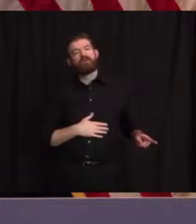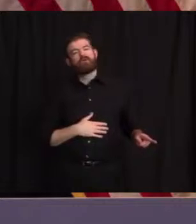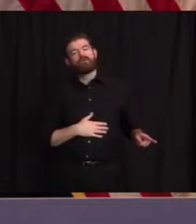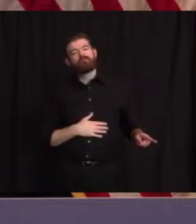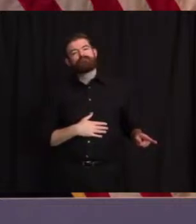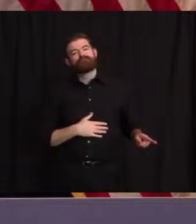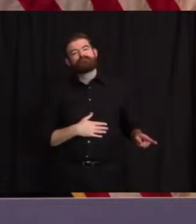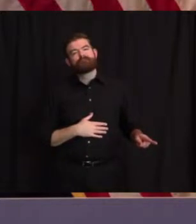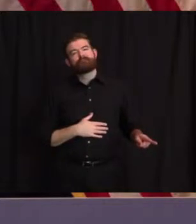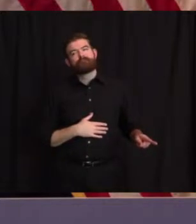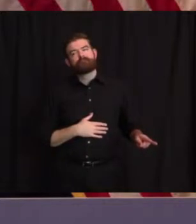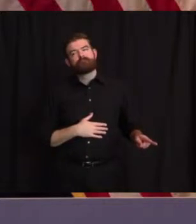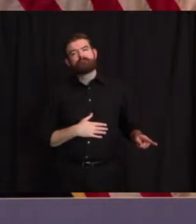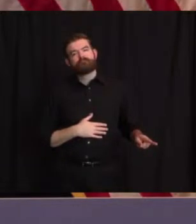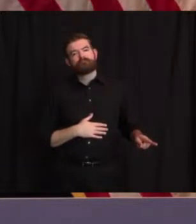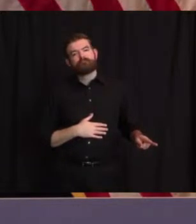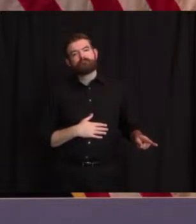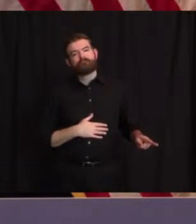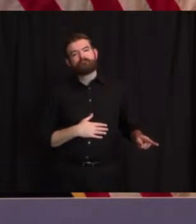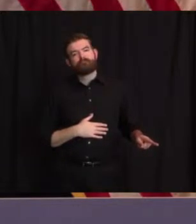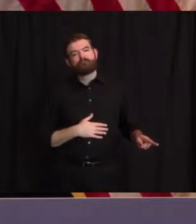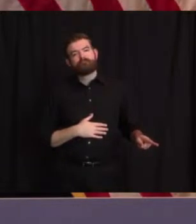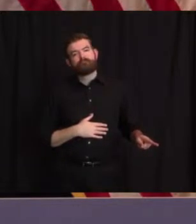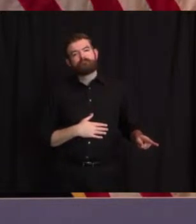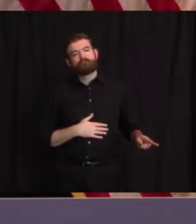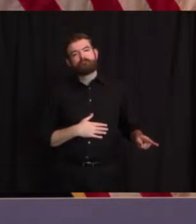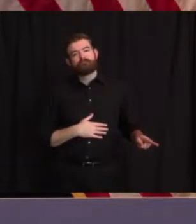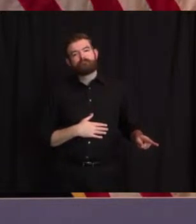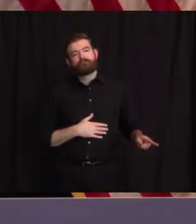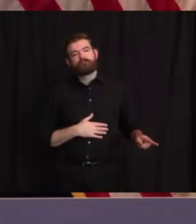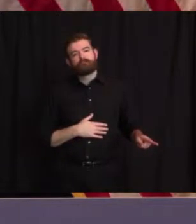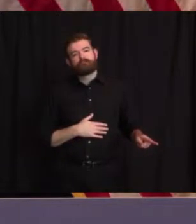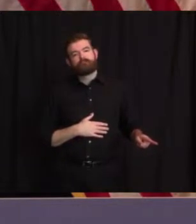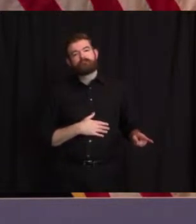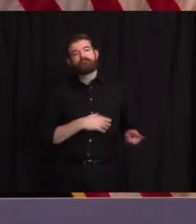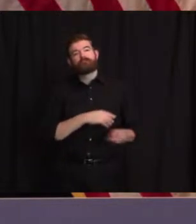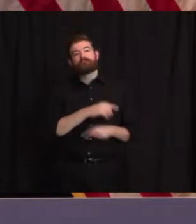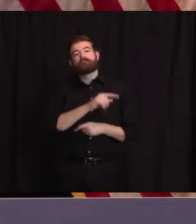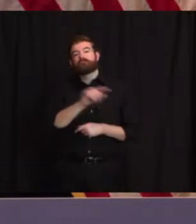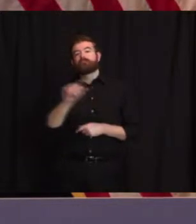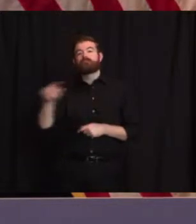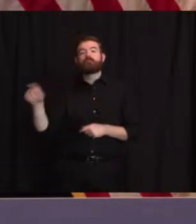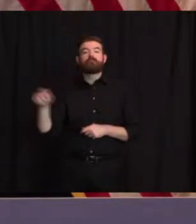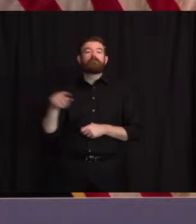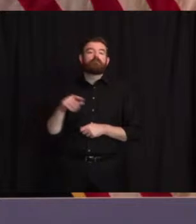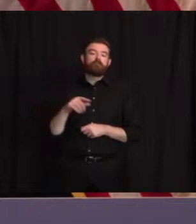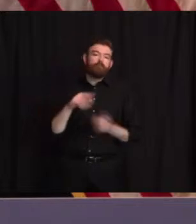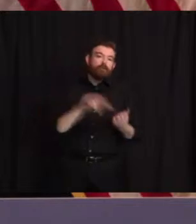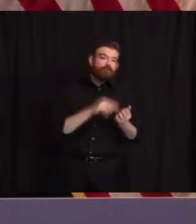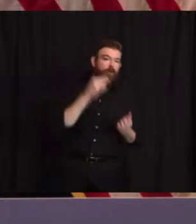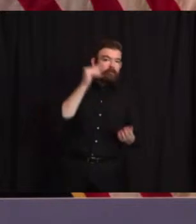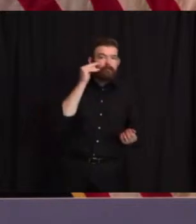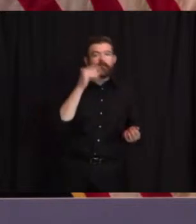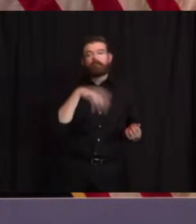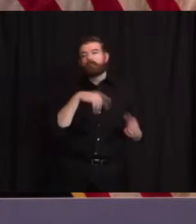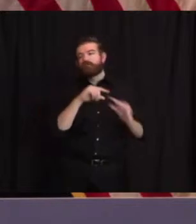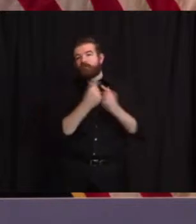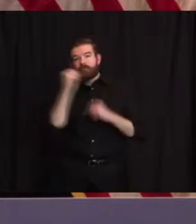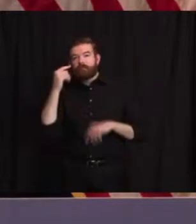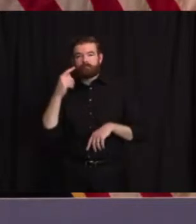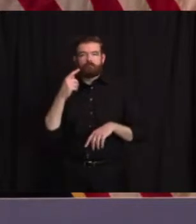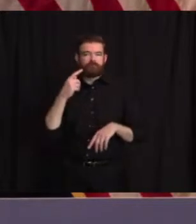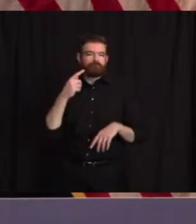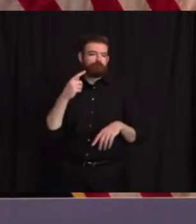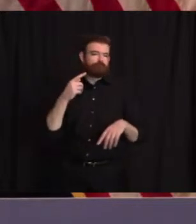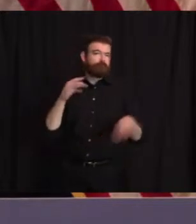these over many hundreds of different locations. So update, Judy, we've got update on the outbreak. That was in long-term